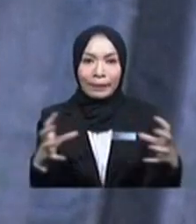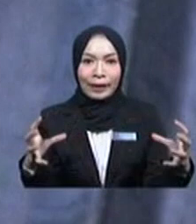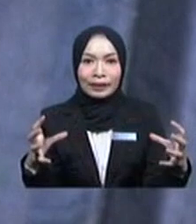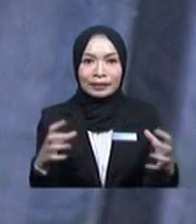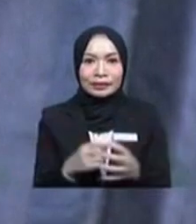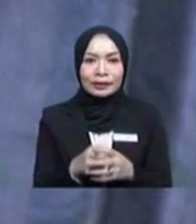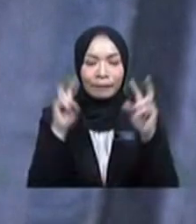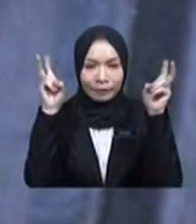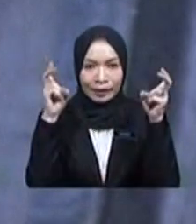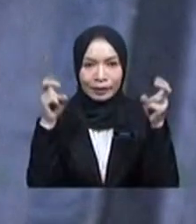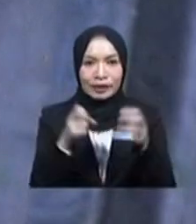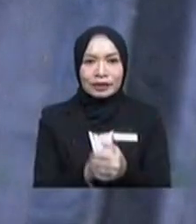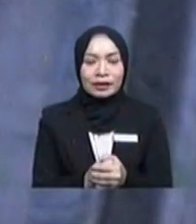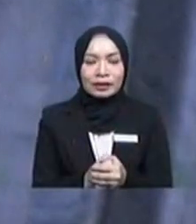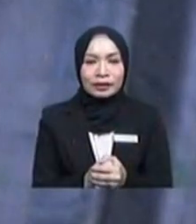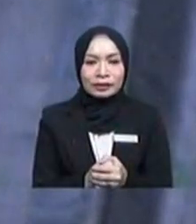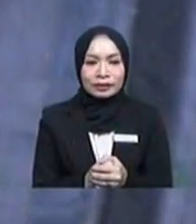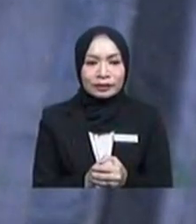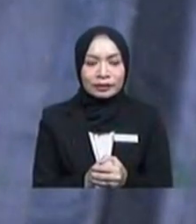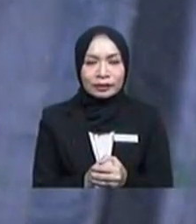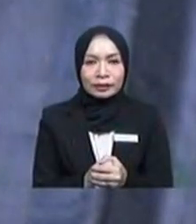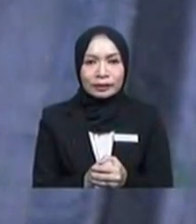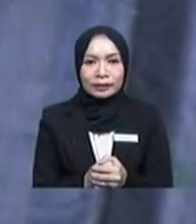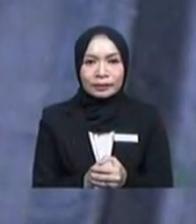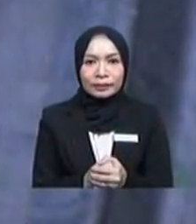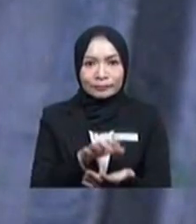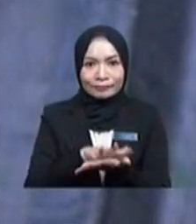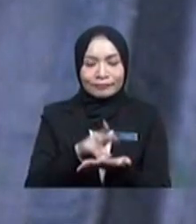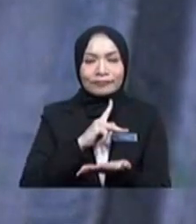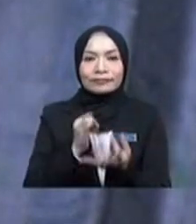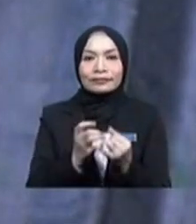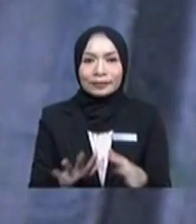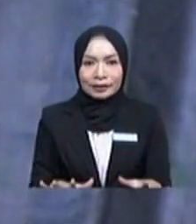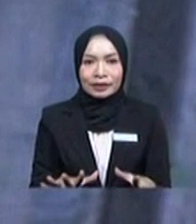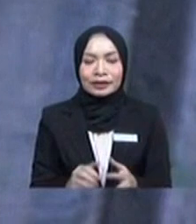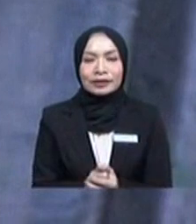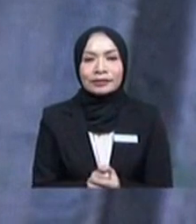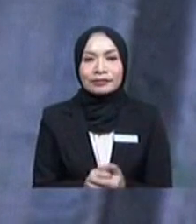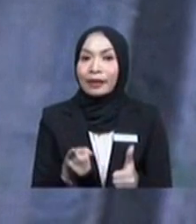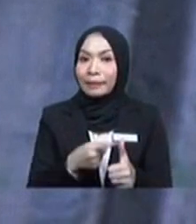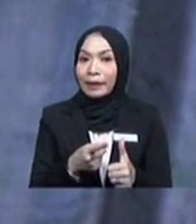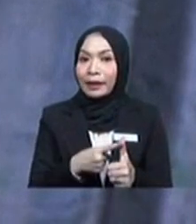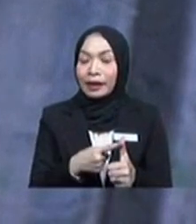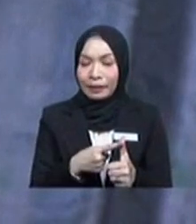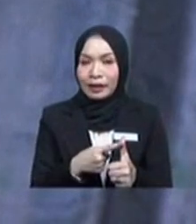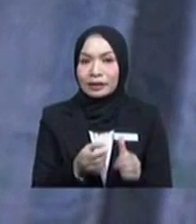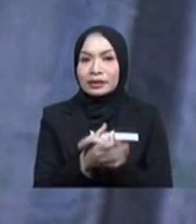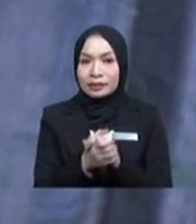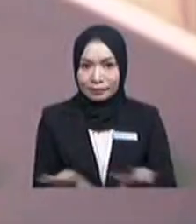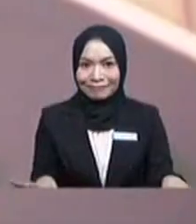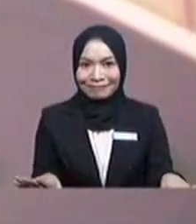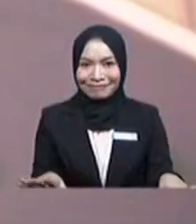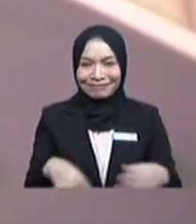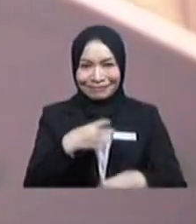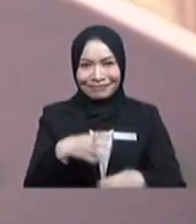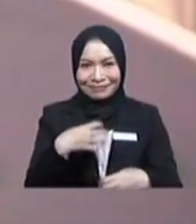The 14 elements of Sekolahku Sejahtera are safe, fun,